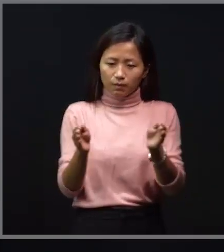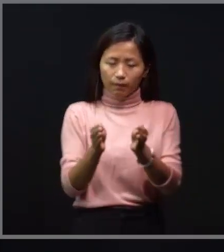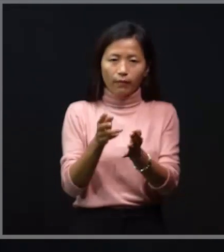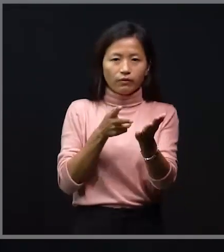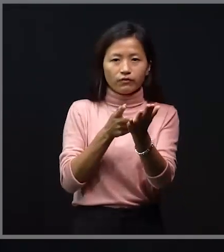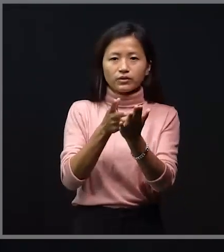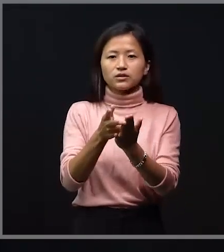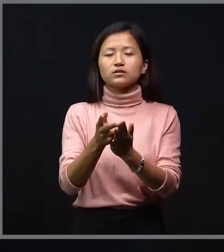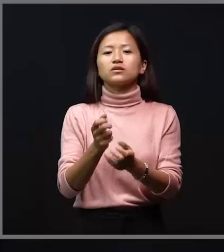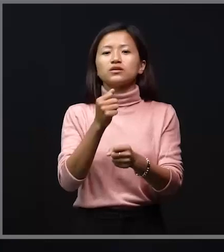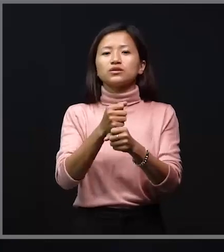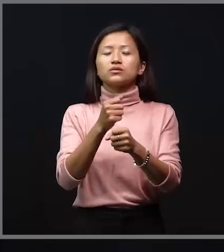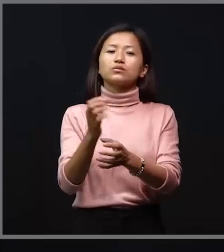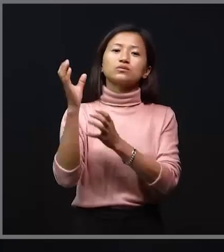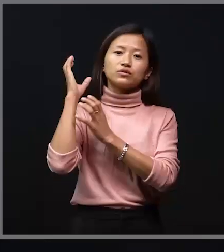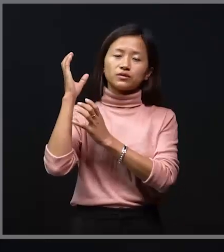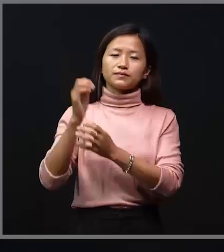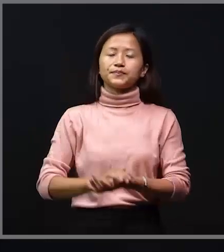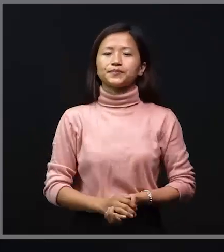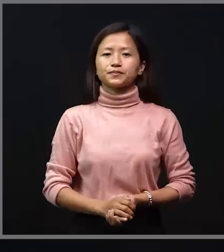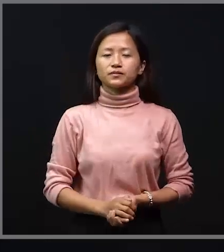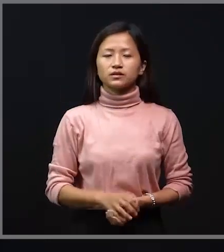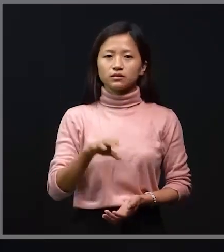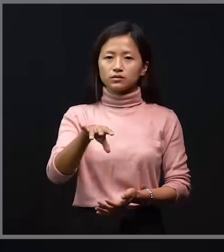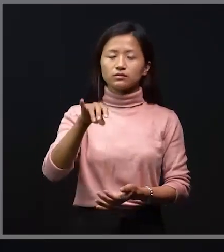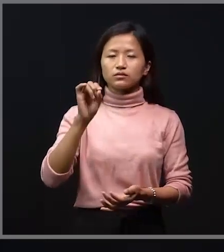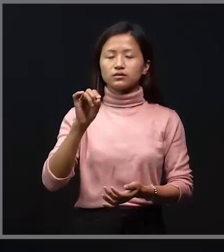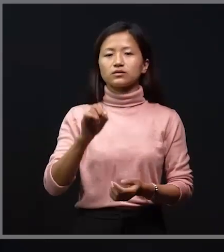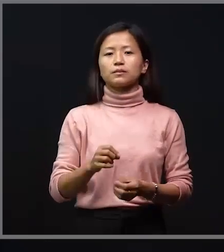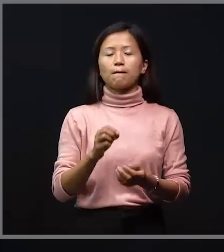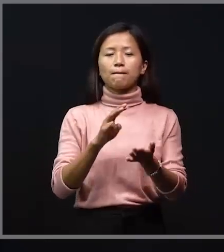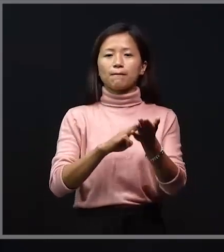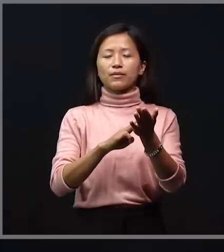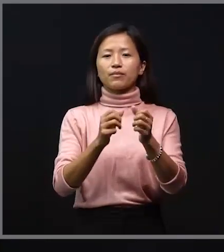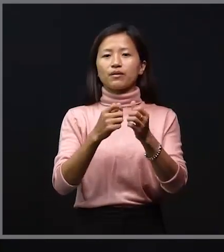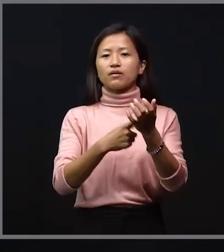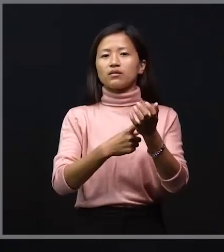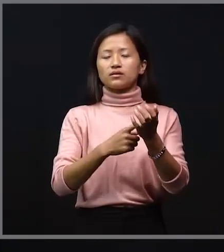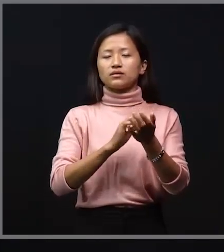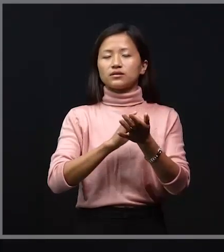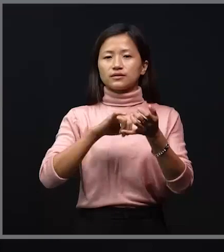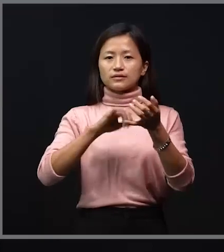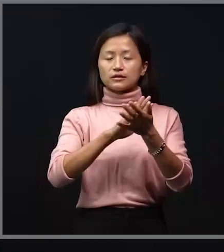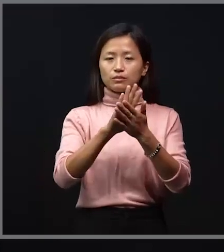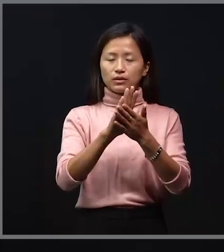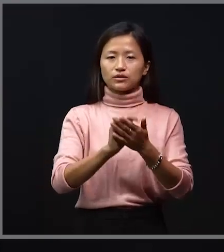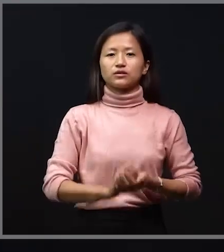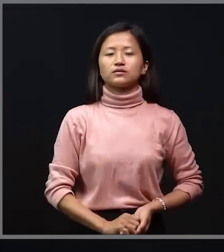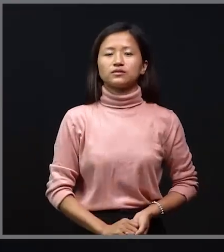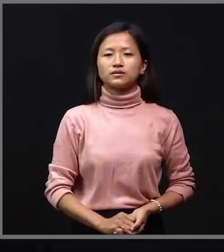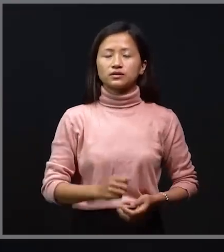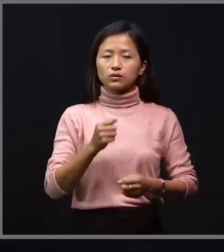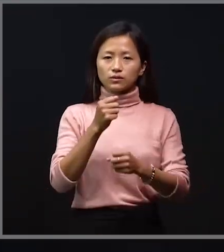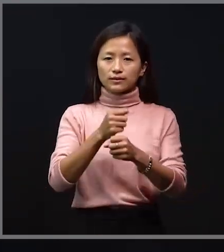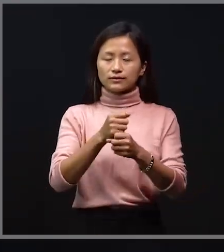in Gujarat. Okay, this is on the seashore. So he took this march, and that is why it is called as the Dandi March.